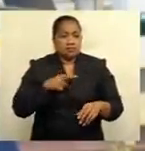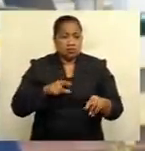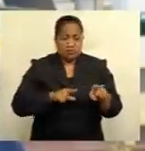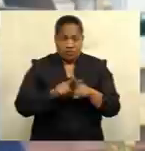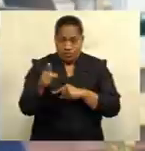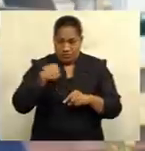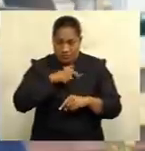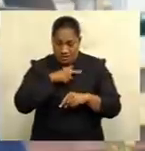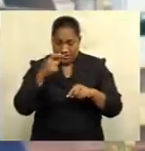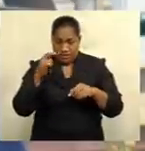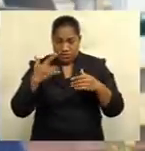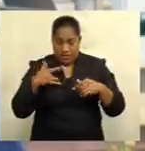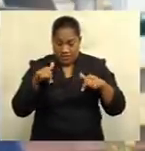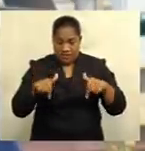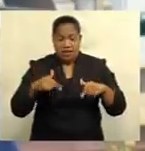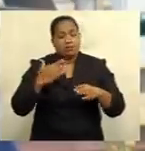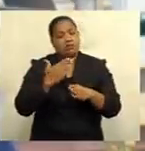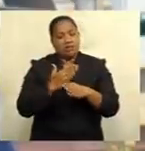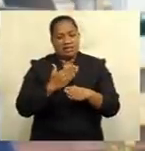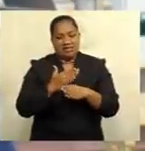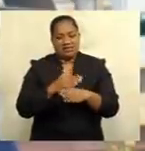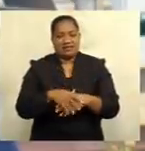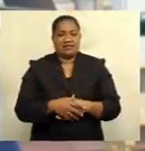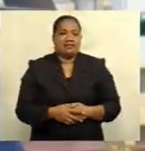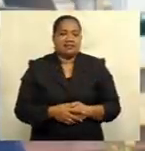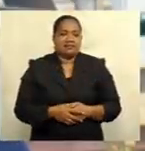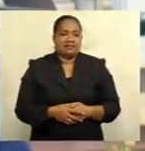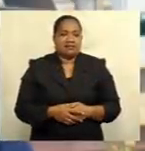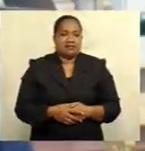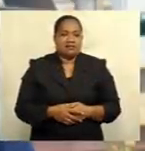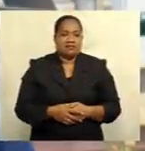working, and they are earning from their work, no extra